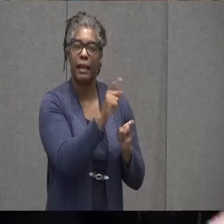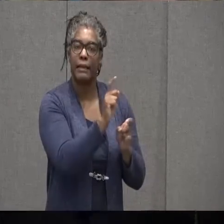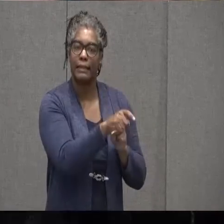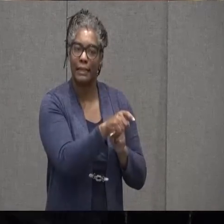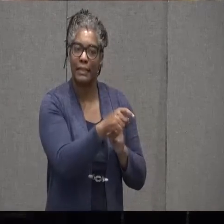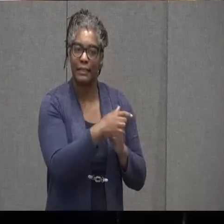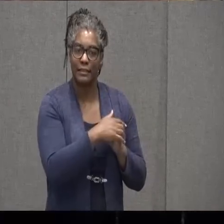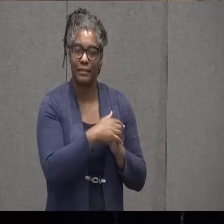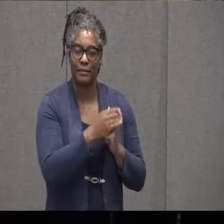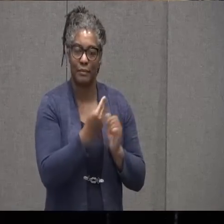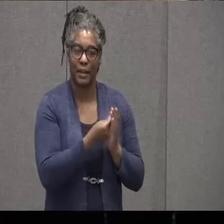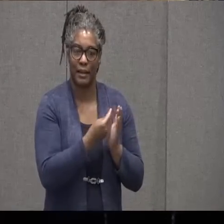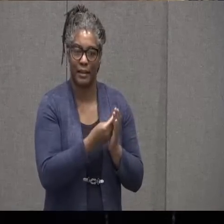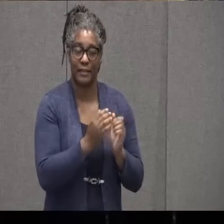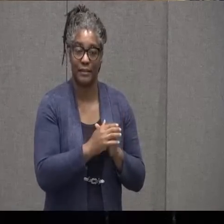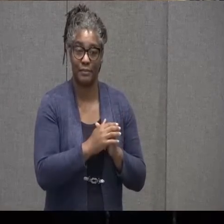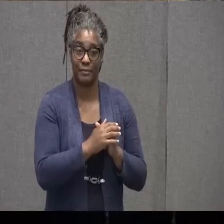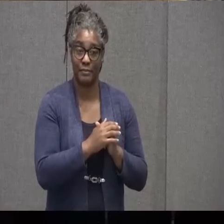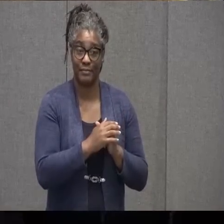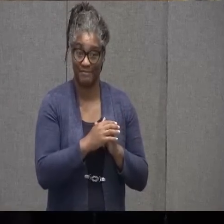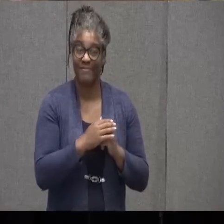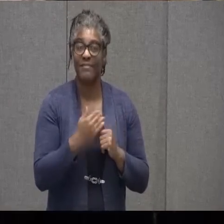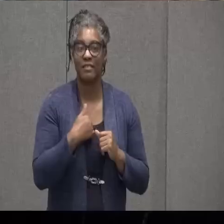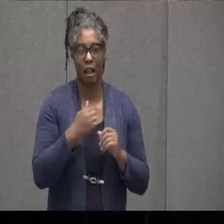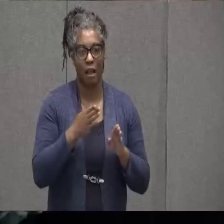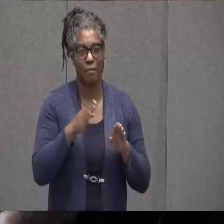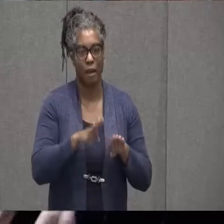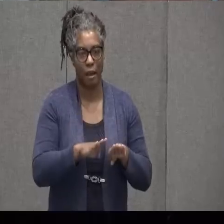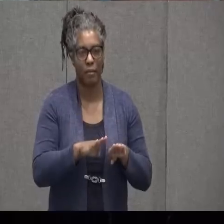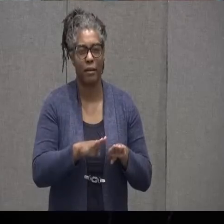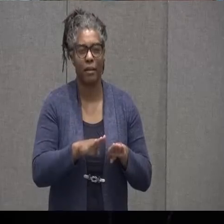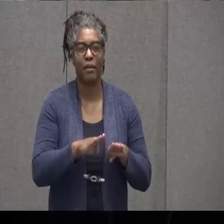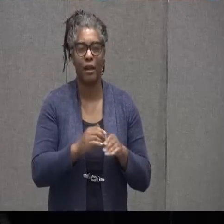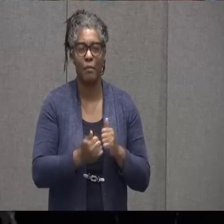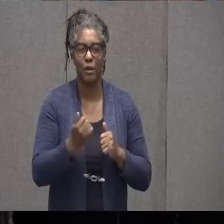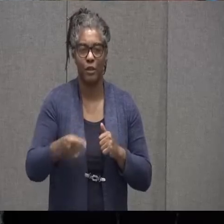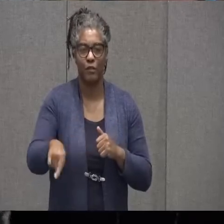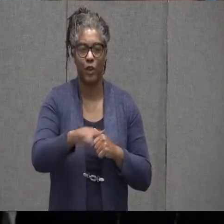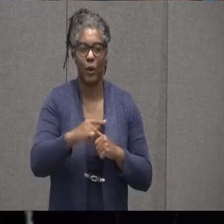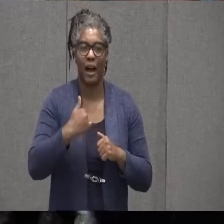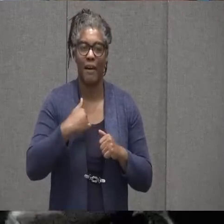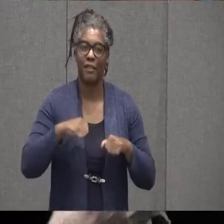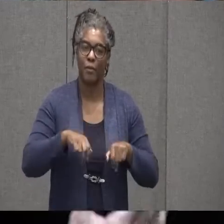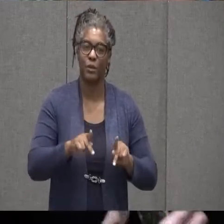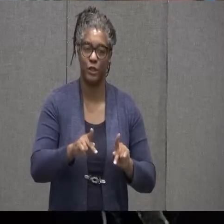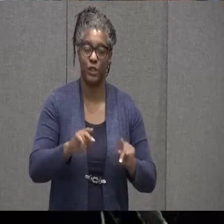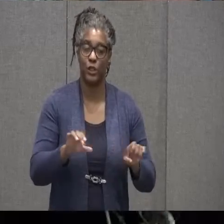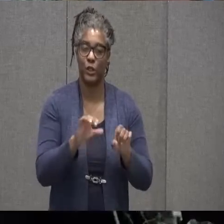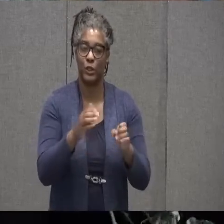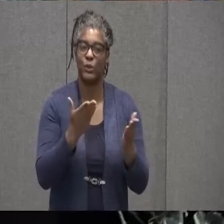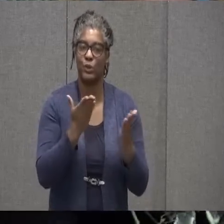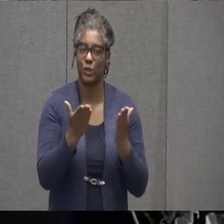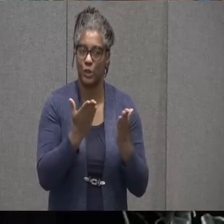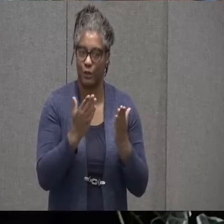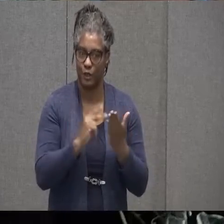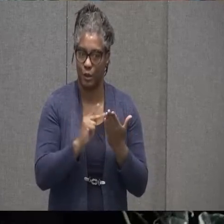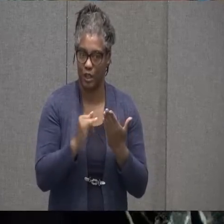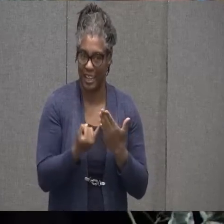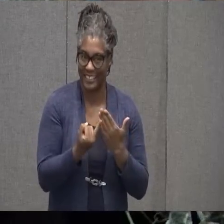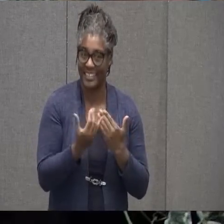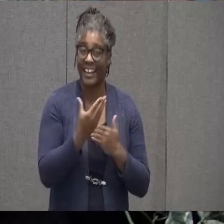I bet most of you have had an opportunity within your schools to do service projects and to